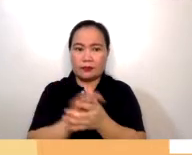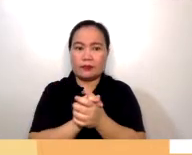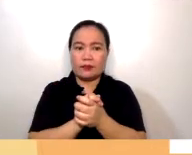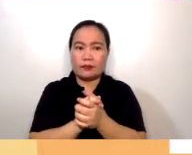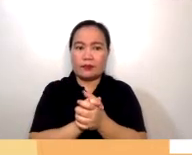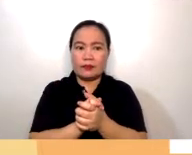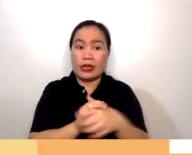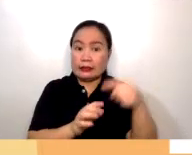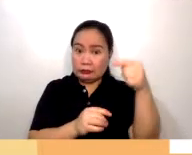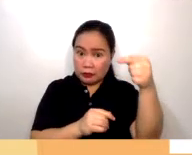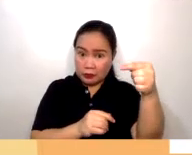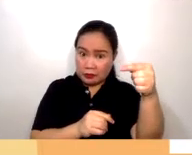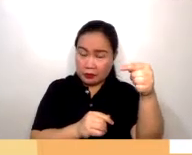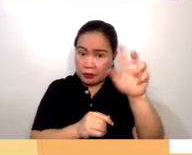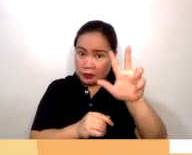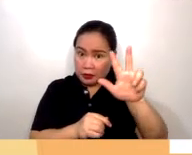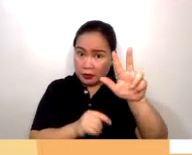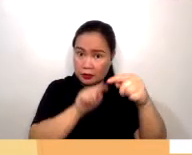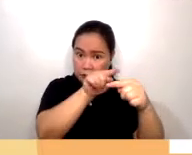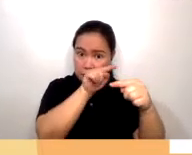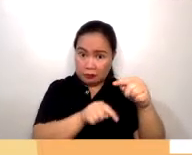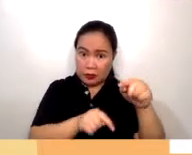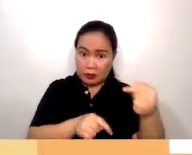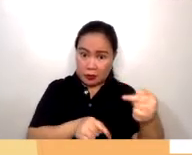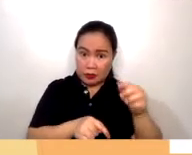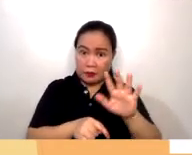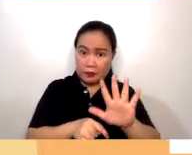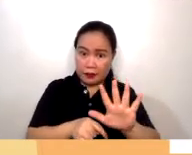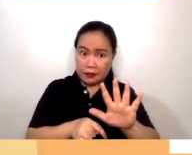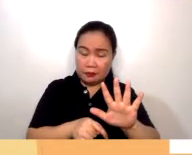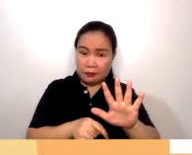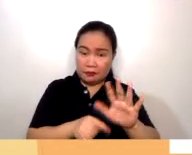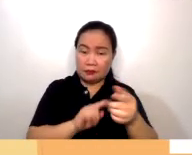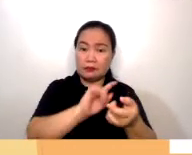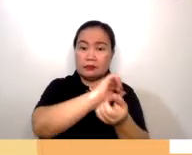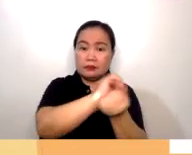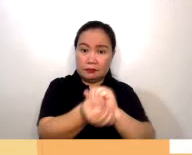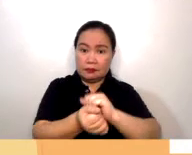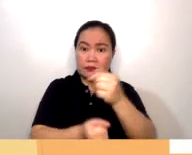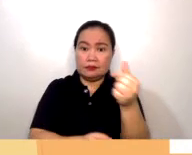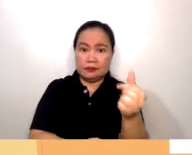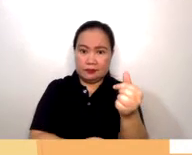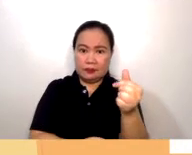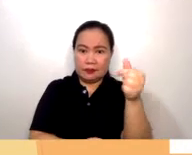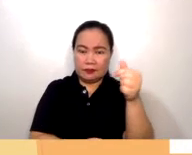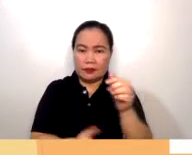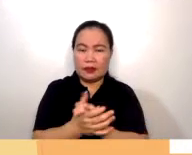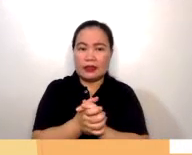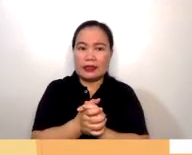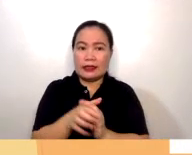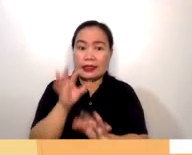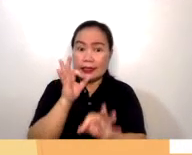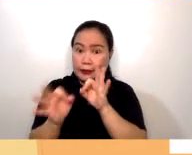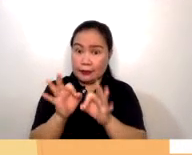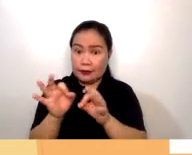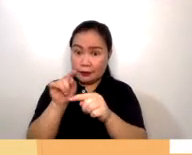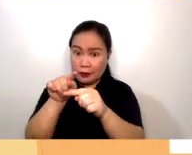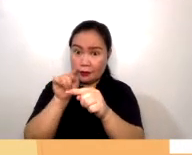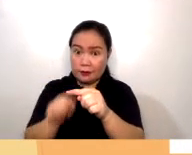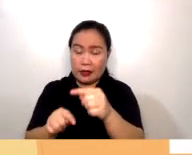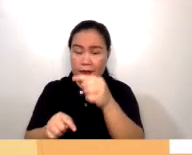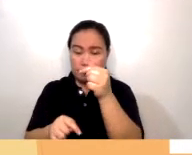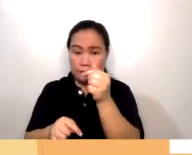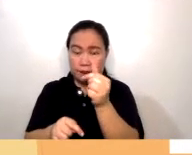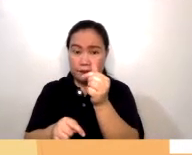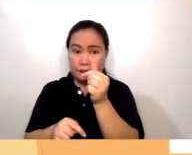Kaya ang ating 3 over 5 ay naging positive. Kapag naman nag-divide ng isang positive at